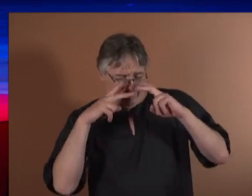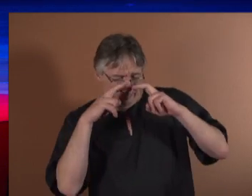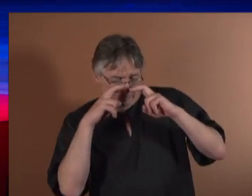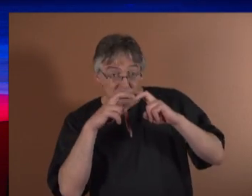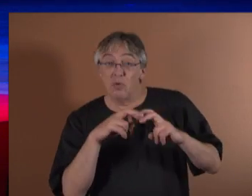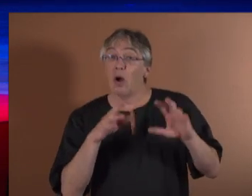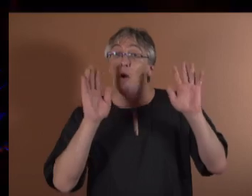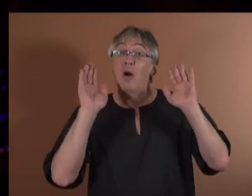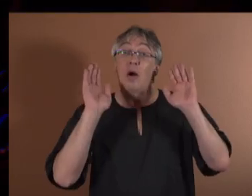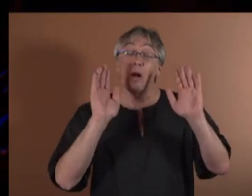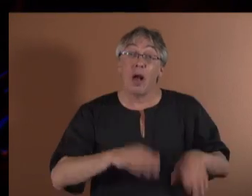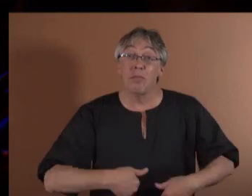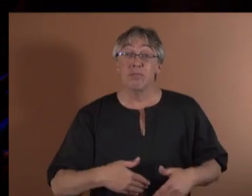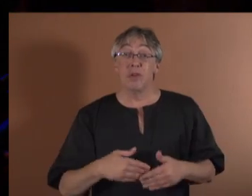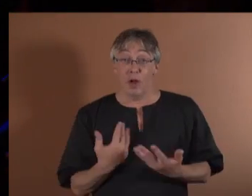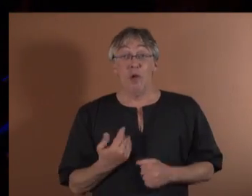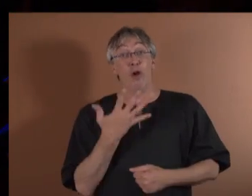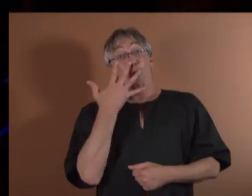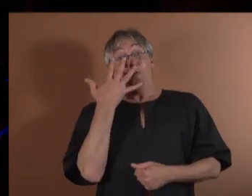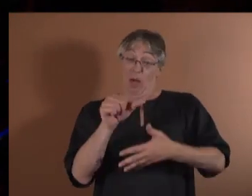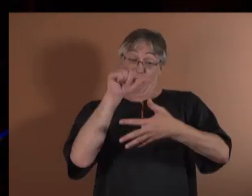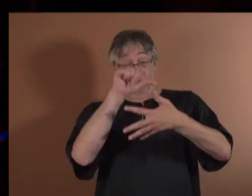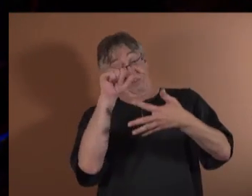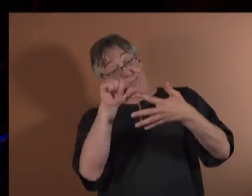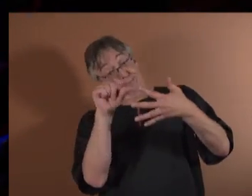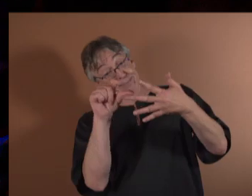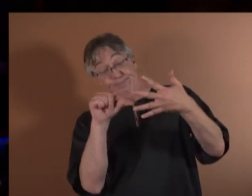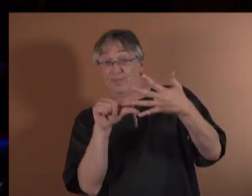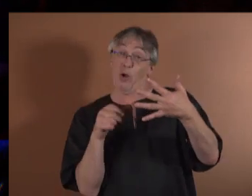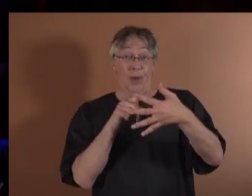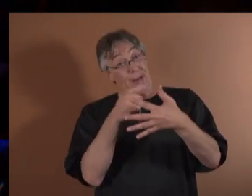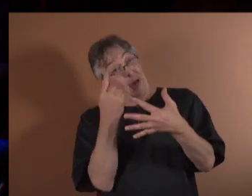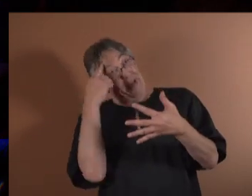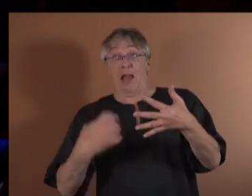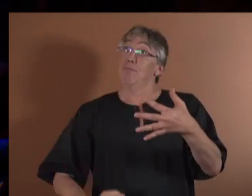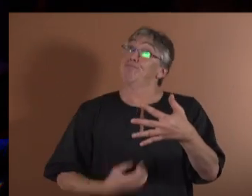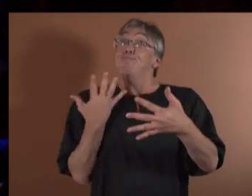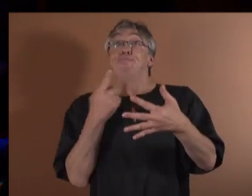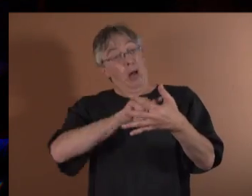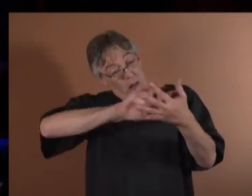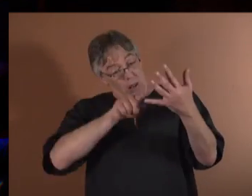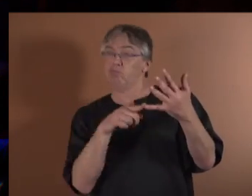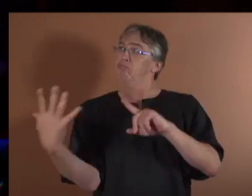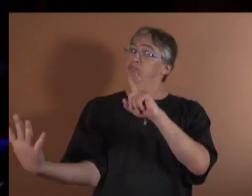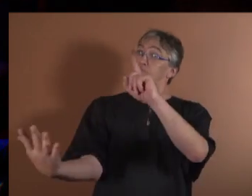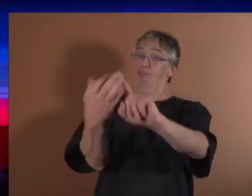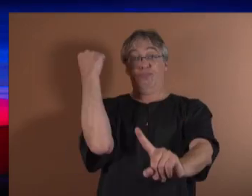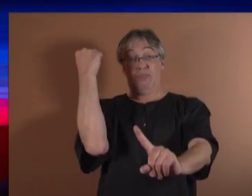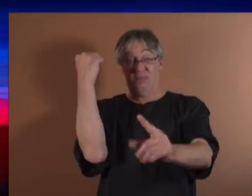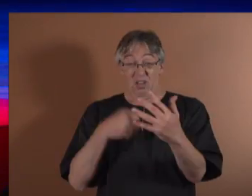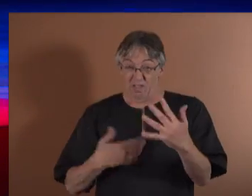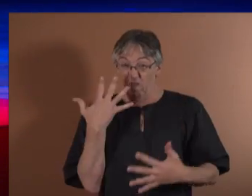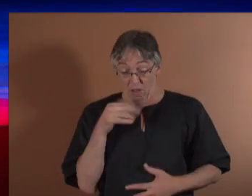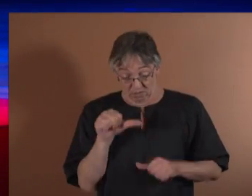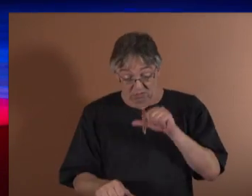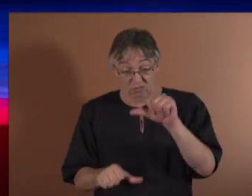model organically that we use to take anything from impulse into reality. Let's take a couple of simple examples